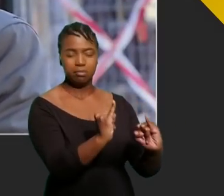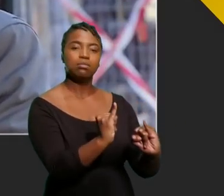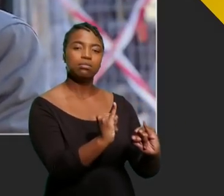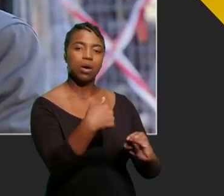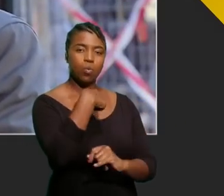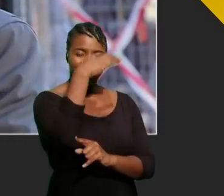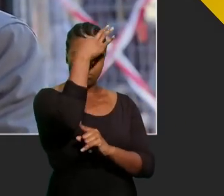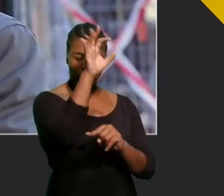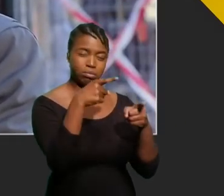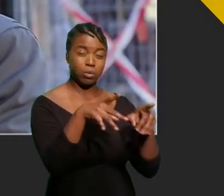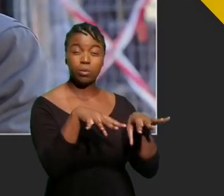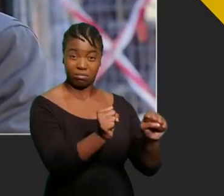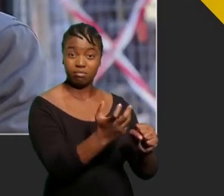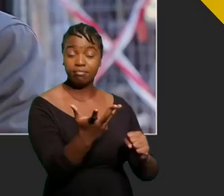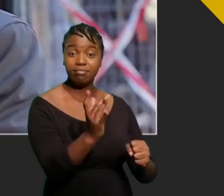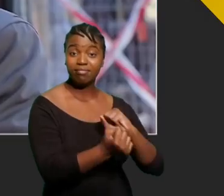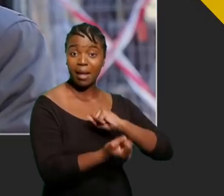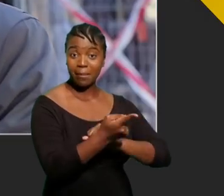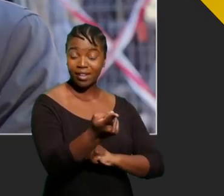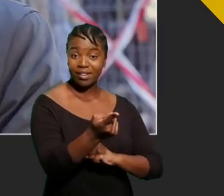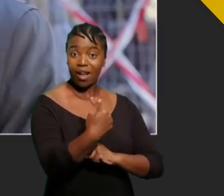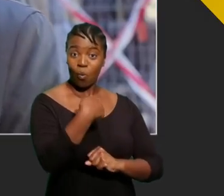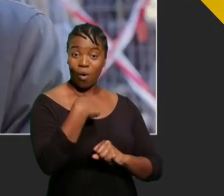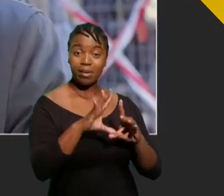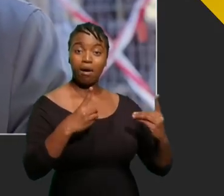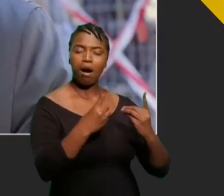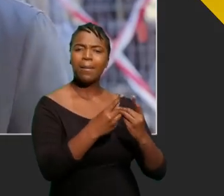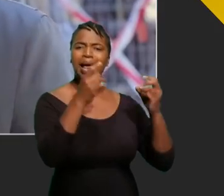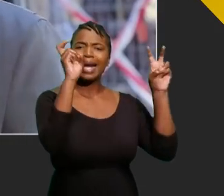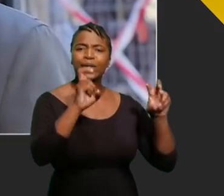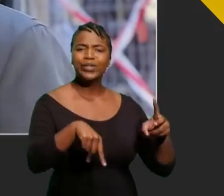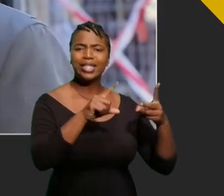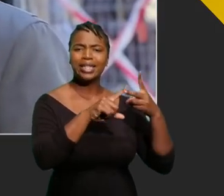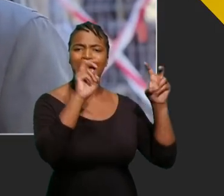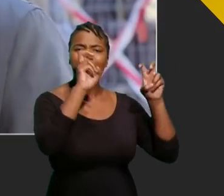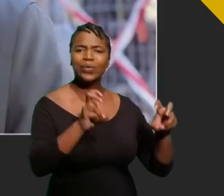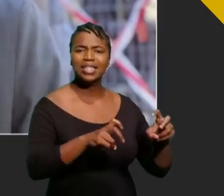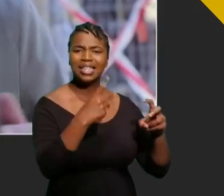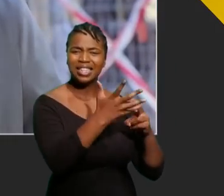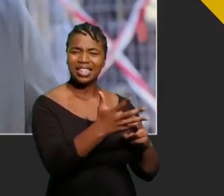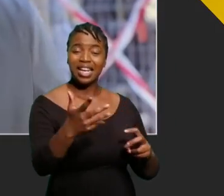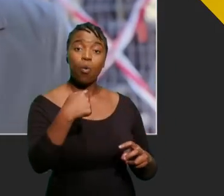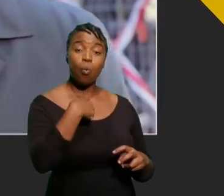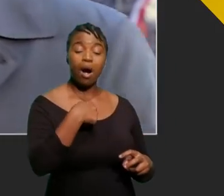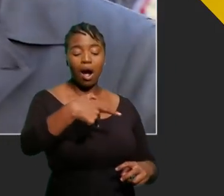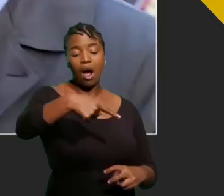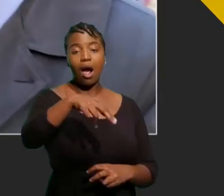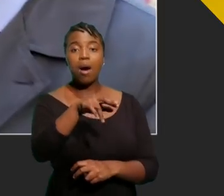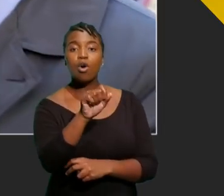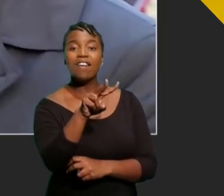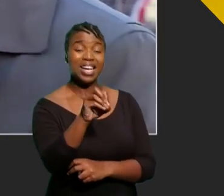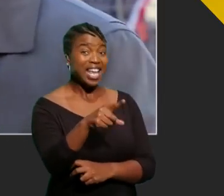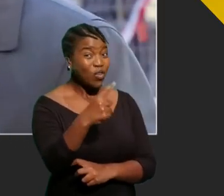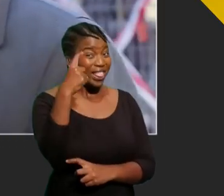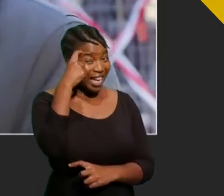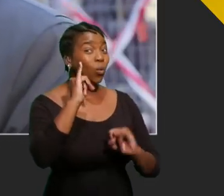state-owned capture was of enterprises. Now, this is one of those few subjects where Pravin Gordhan says, if you